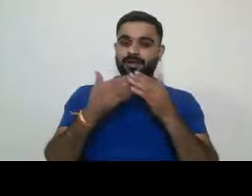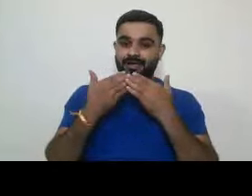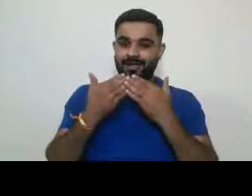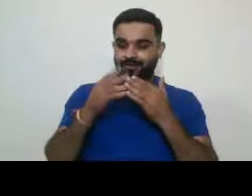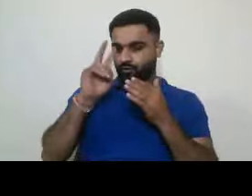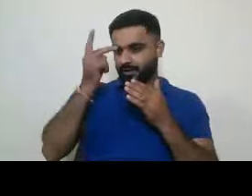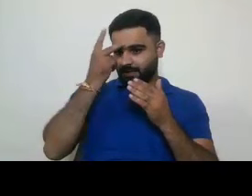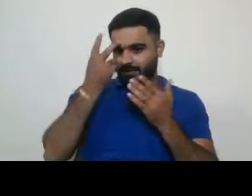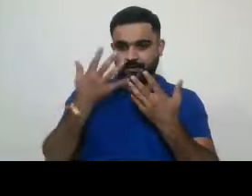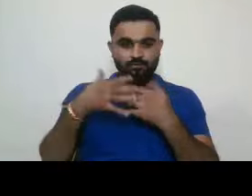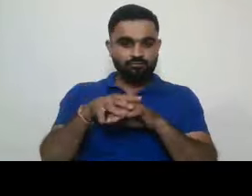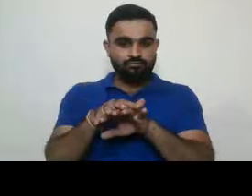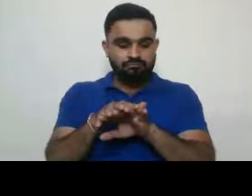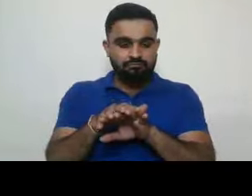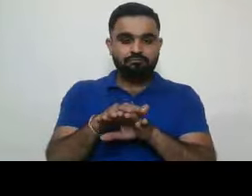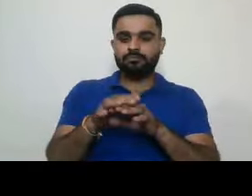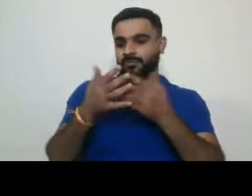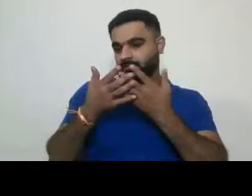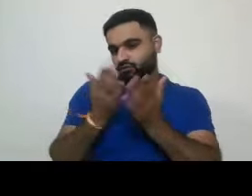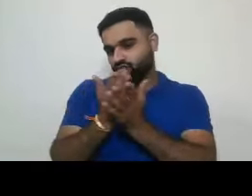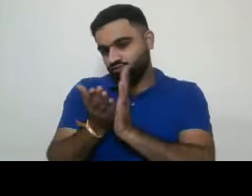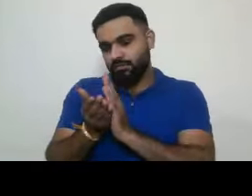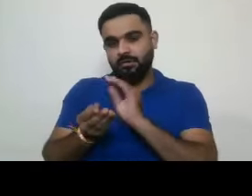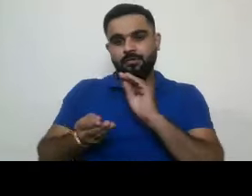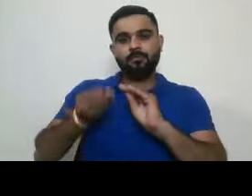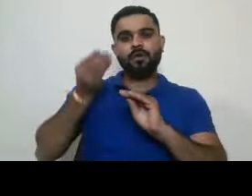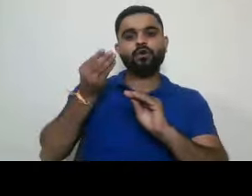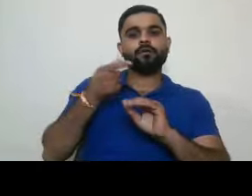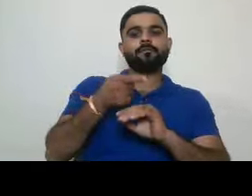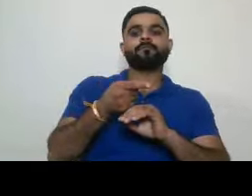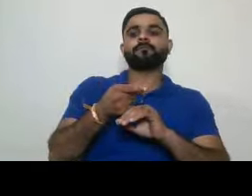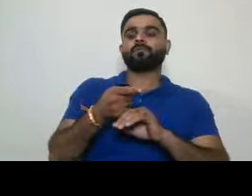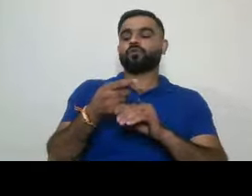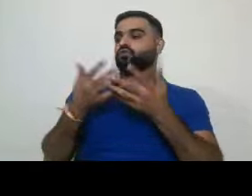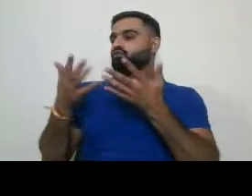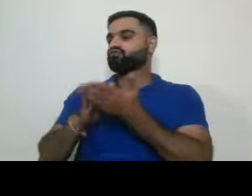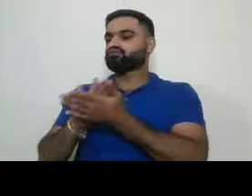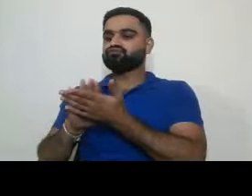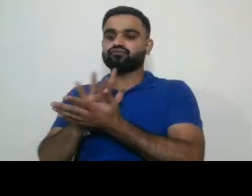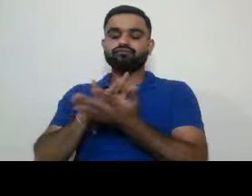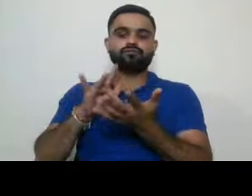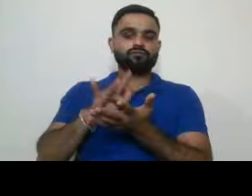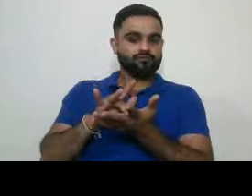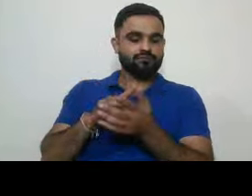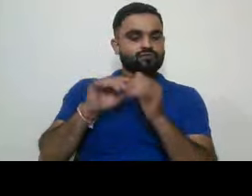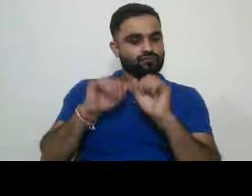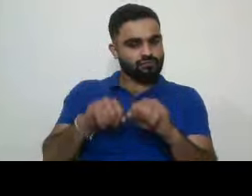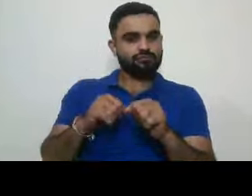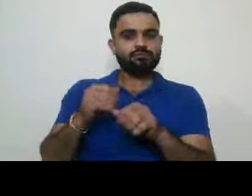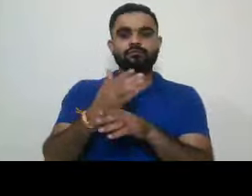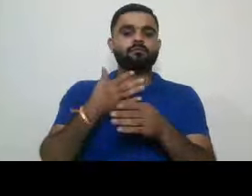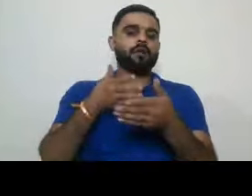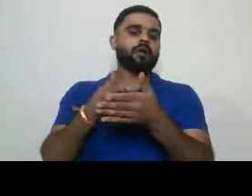misconduct, inclusivity, the deep divide increases for low resource areas. And of course, there's a